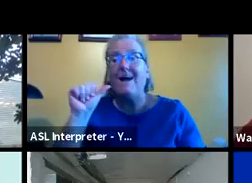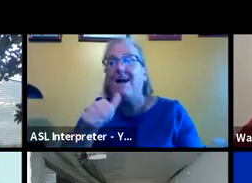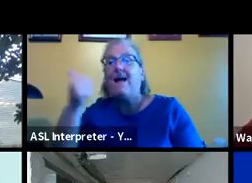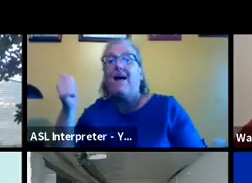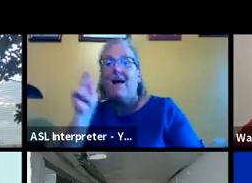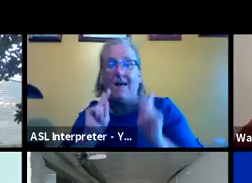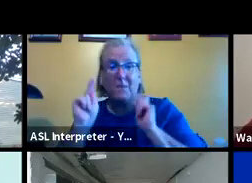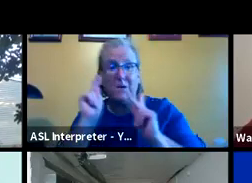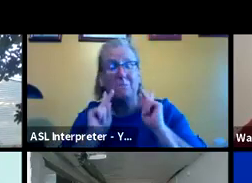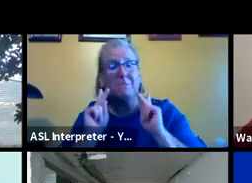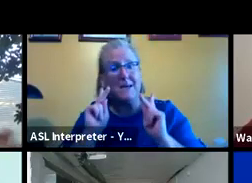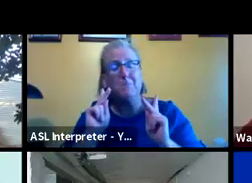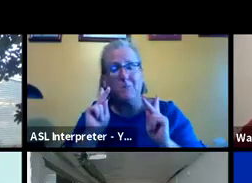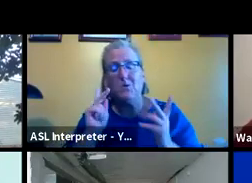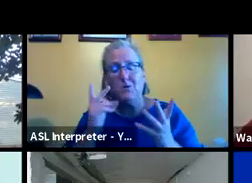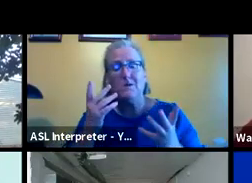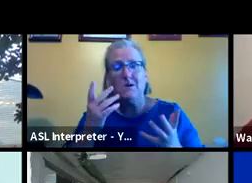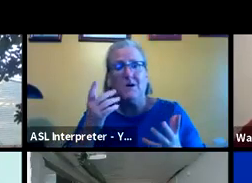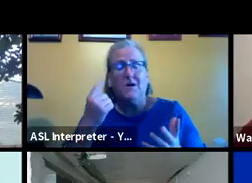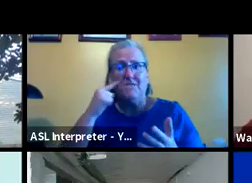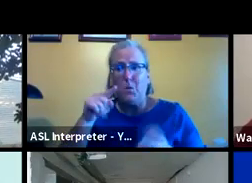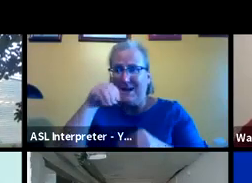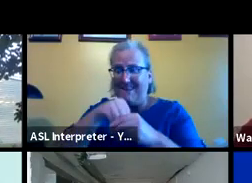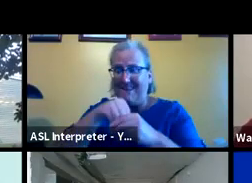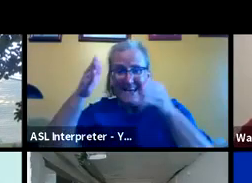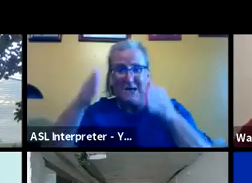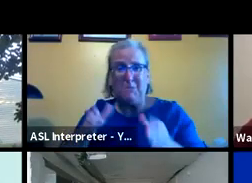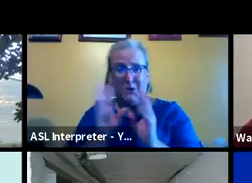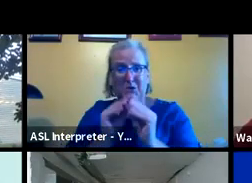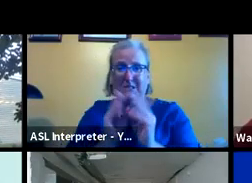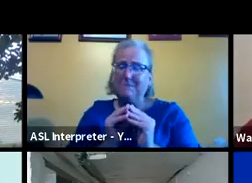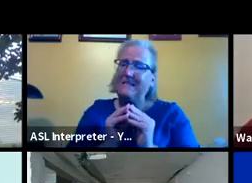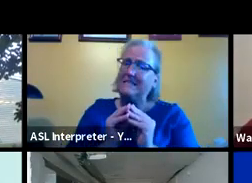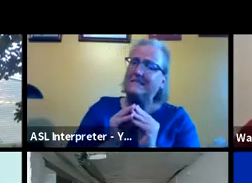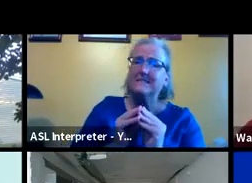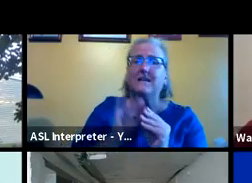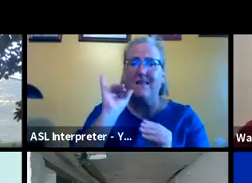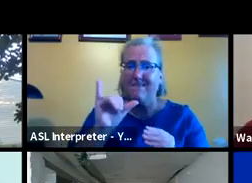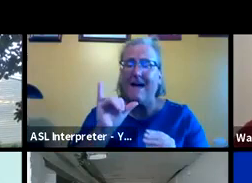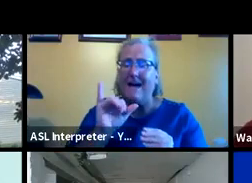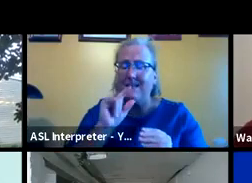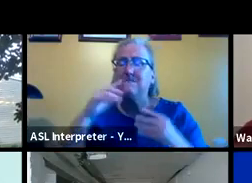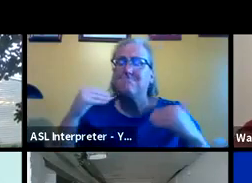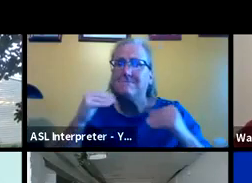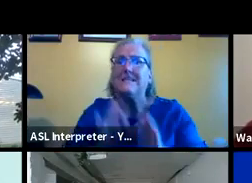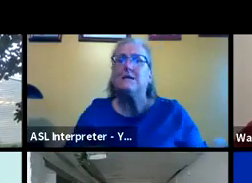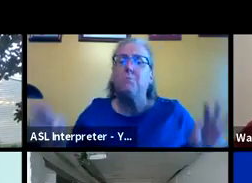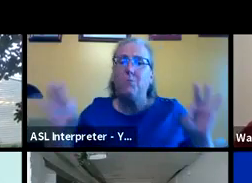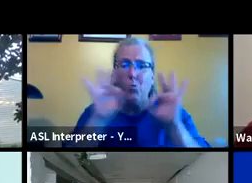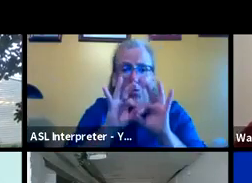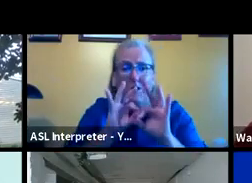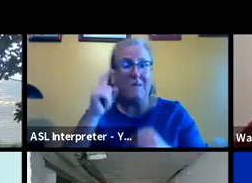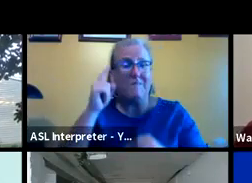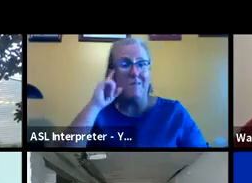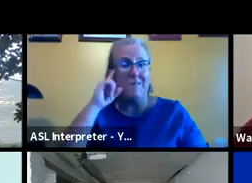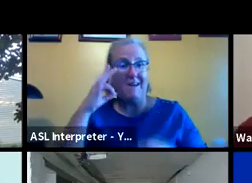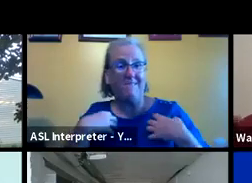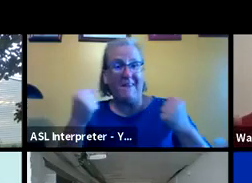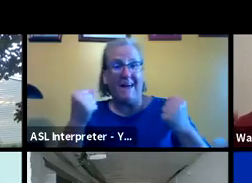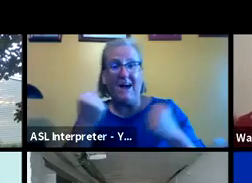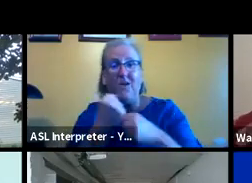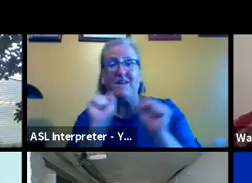hold an in-person meeting is of utmost importance. The health and safety of members of the